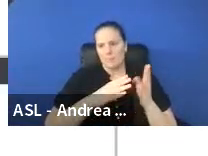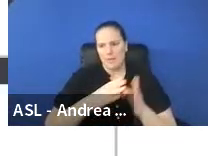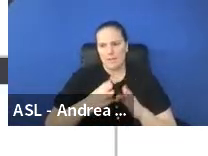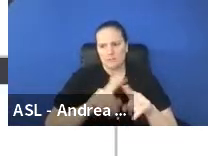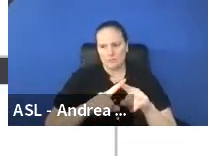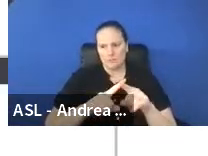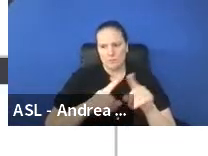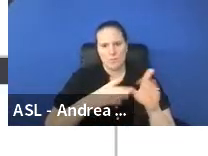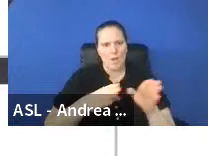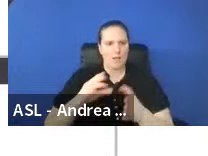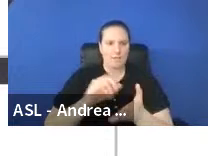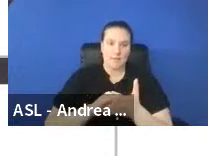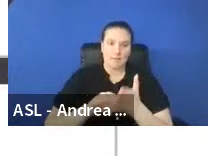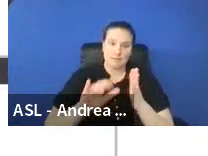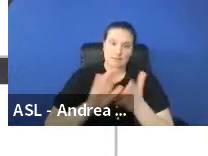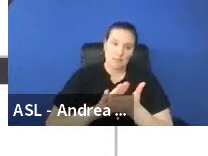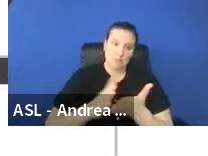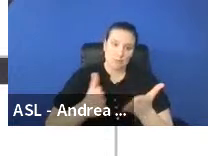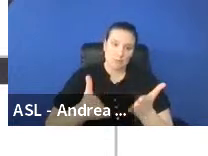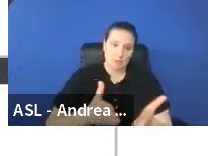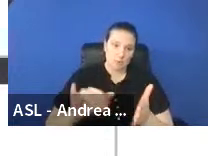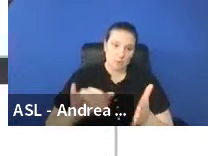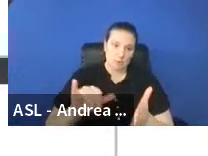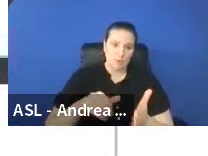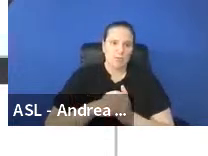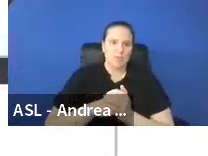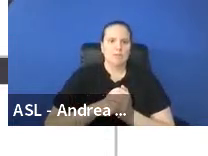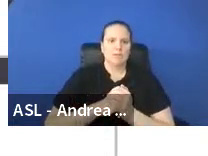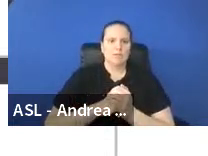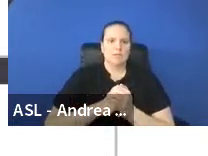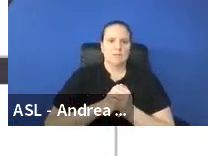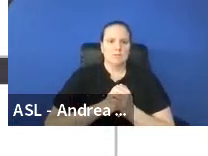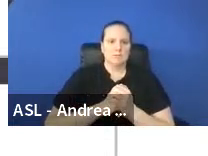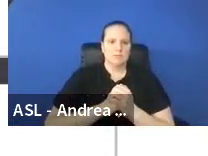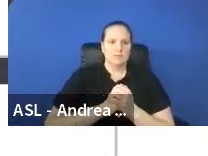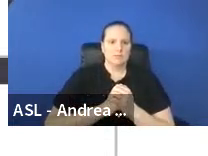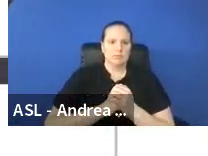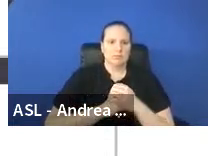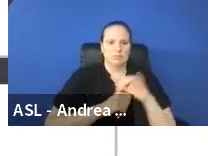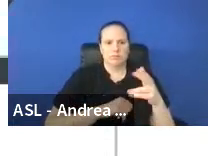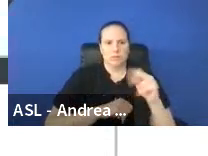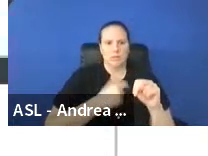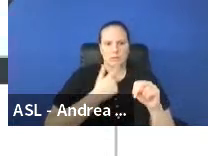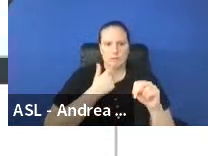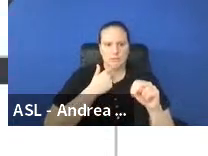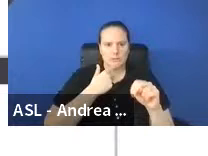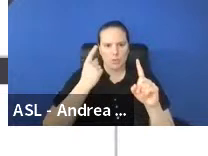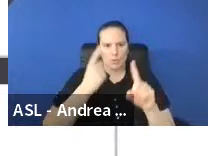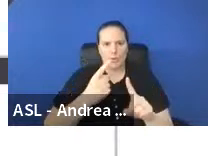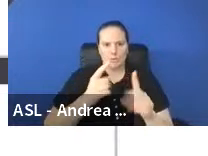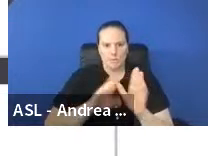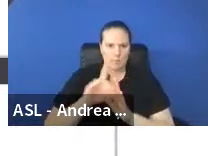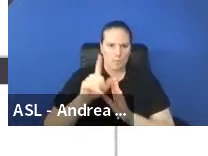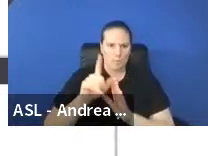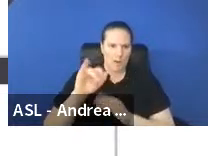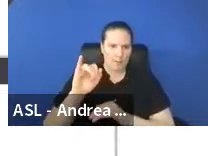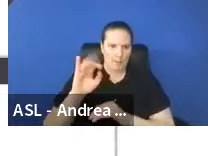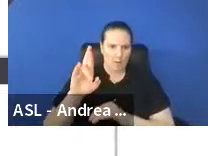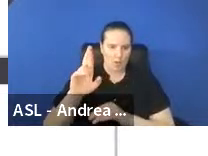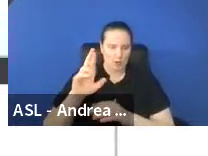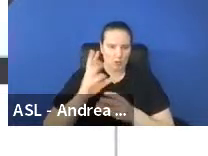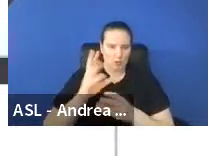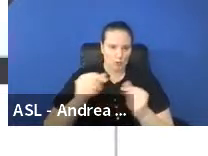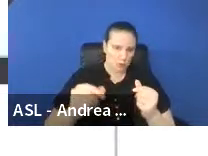but it's great to be here as well. So as John said, our goal is to develop this one IBR solution.